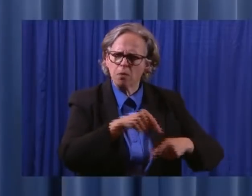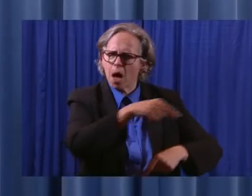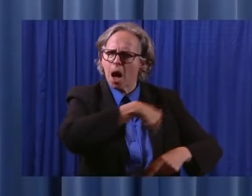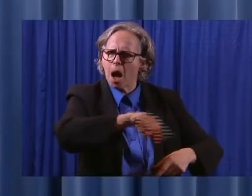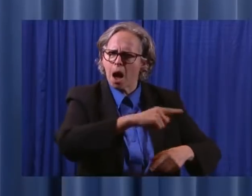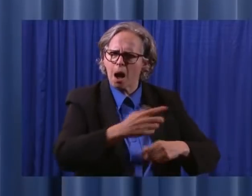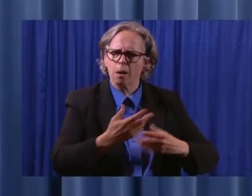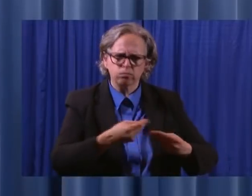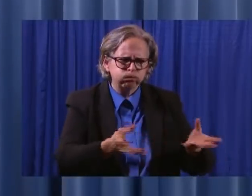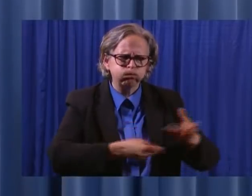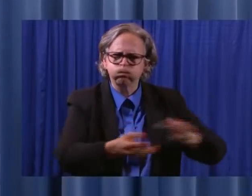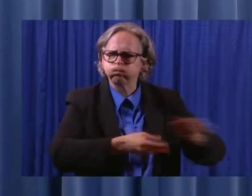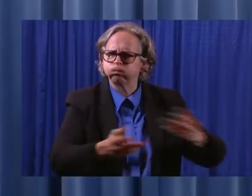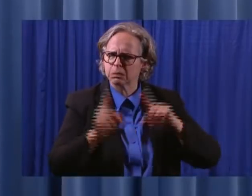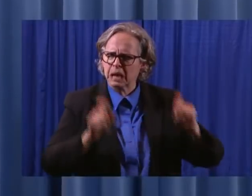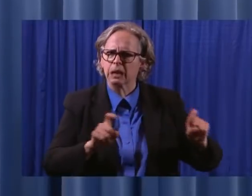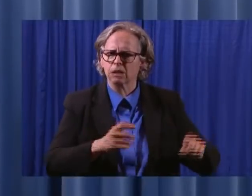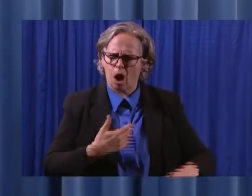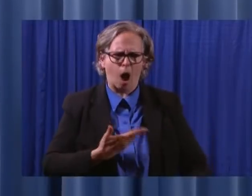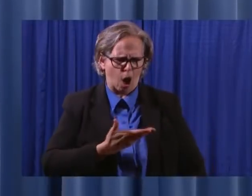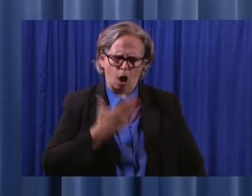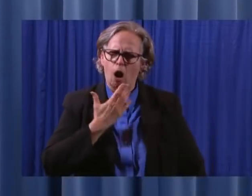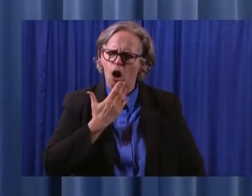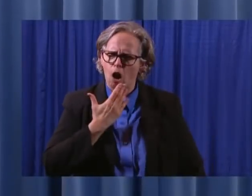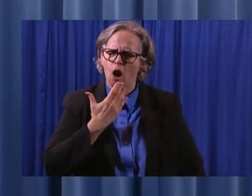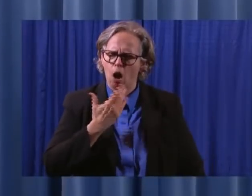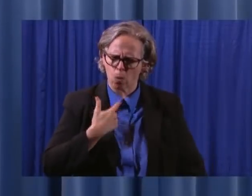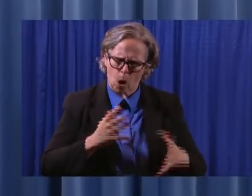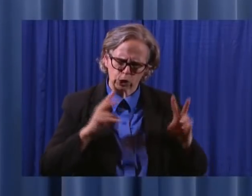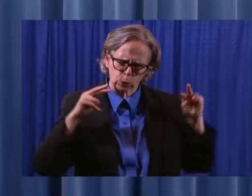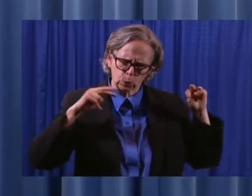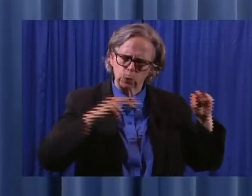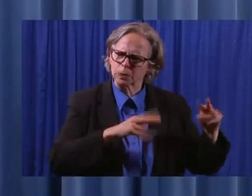So we're going to continue to stay in touch with where we're seeing